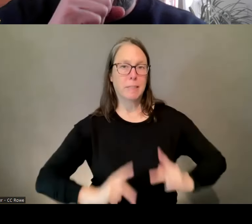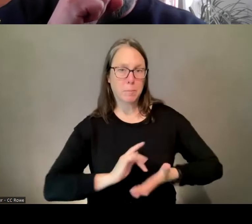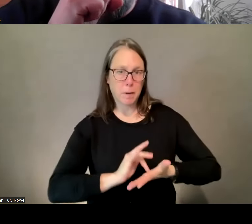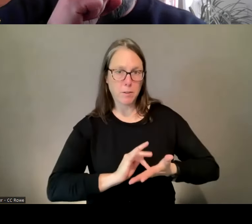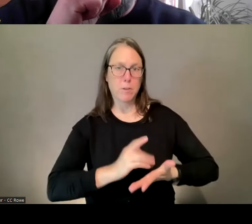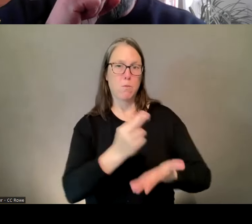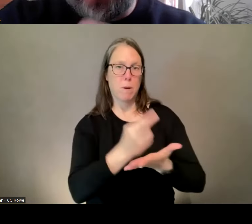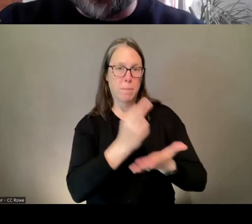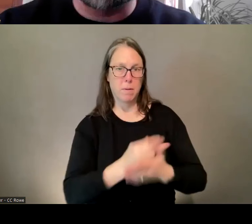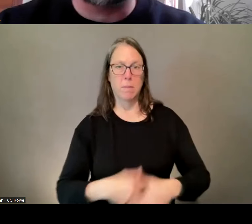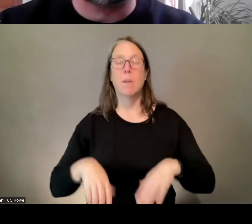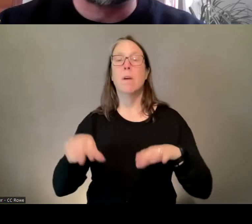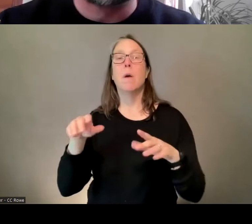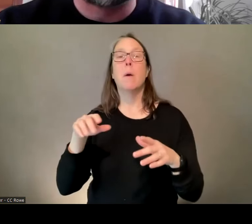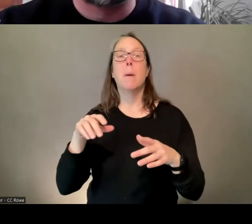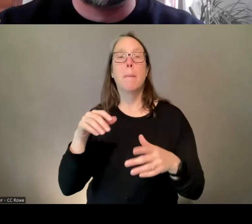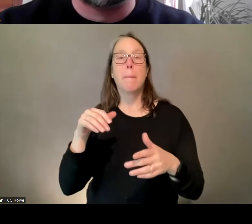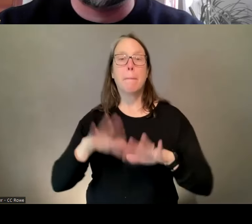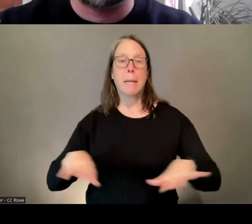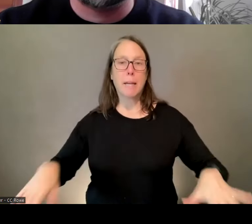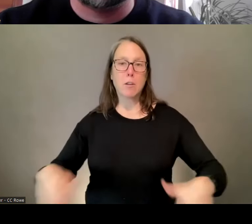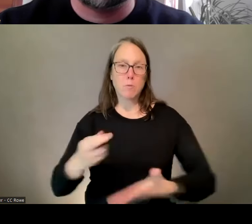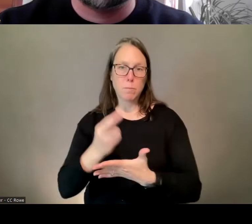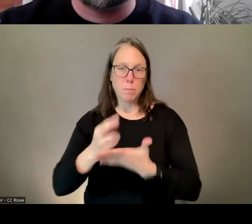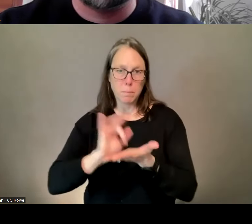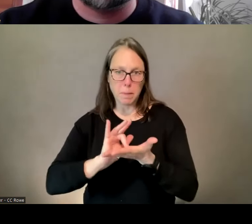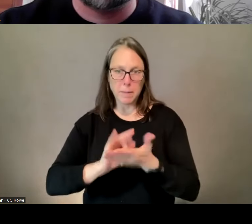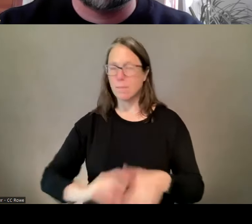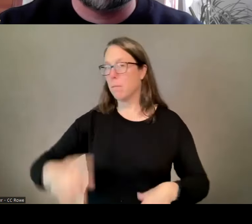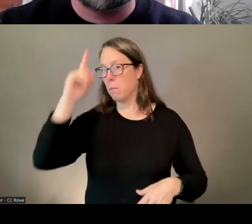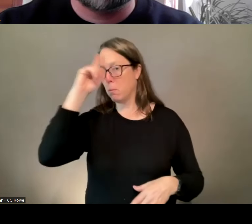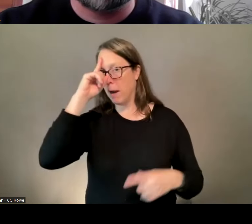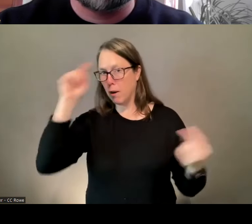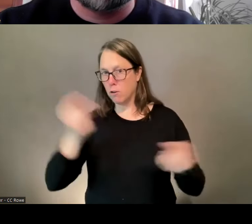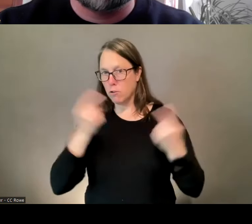pediatric rehabilitation medicine, and brain injury medicine.